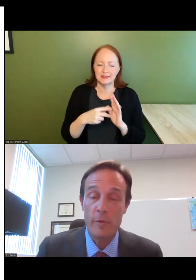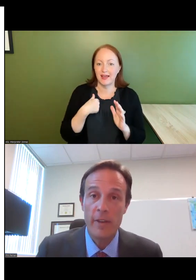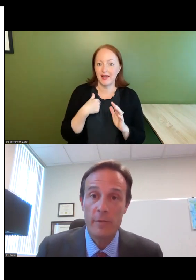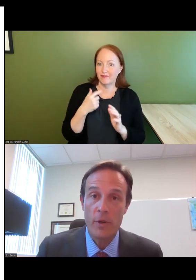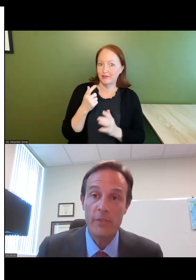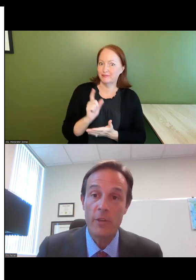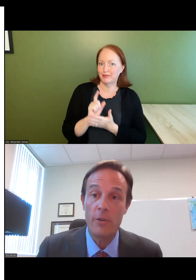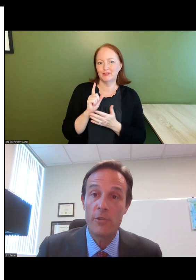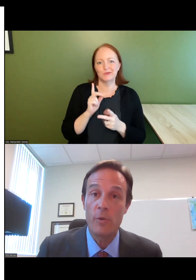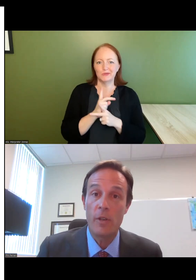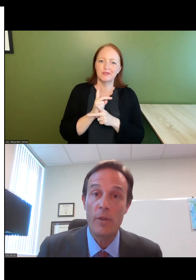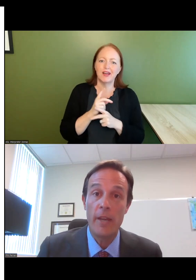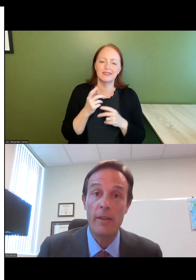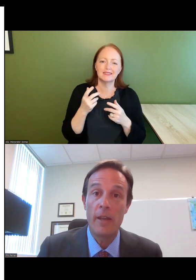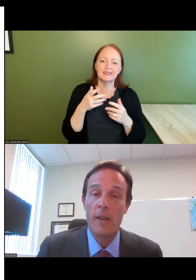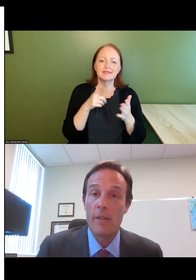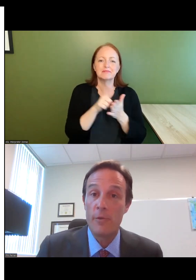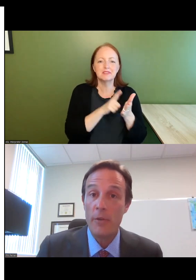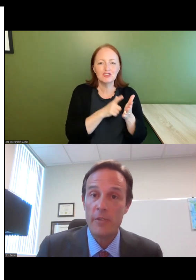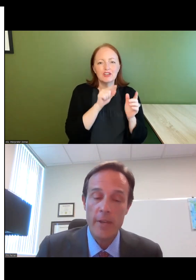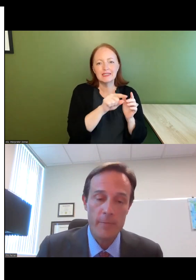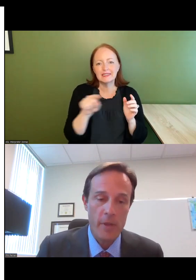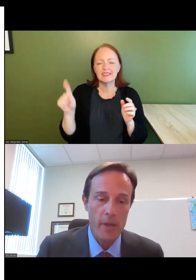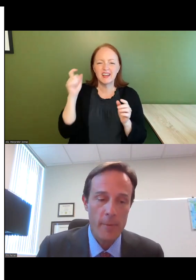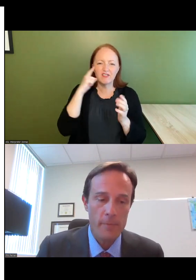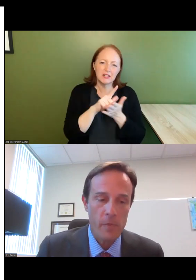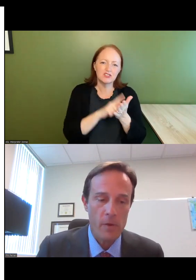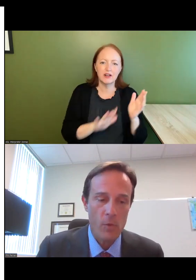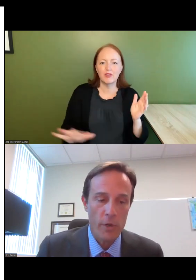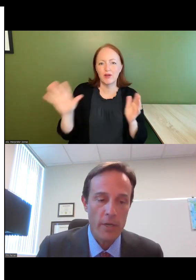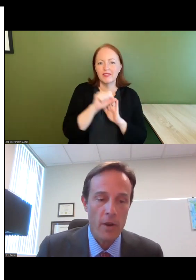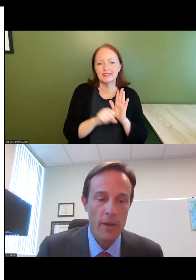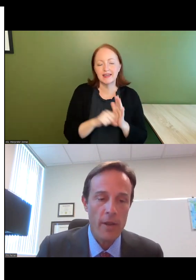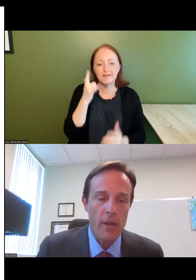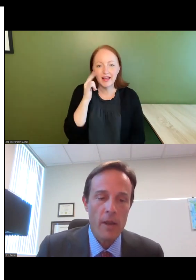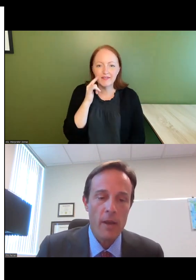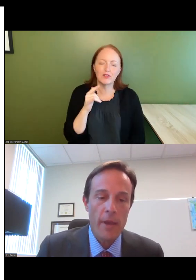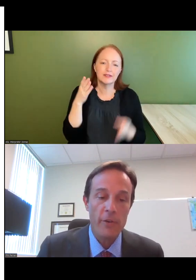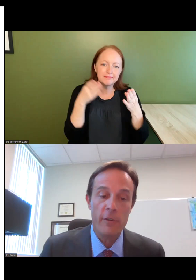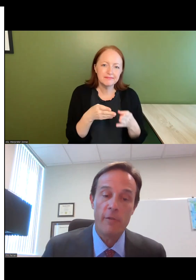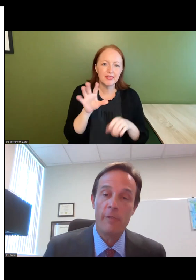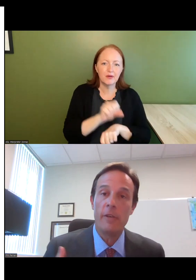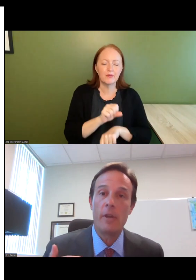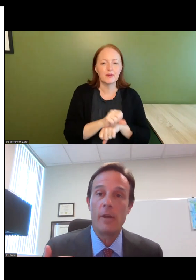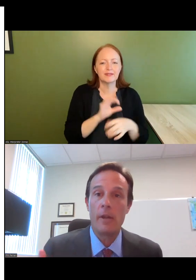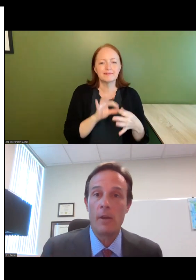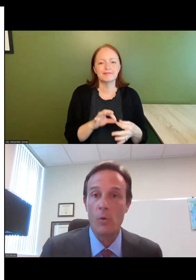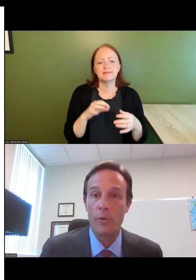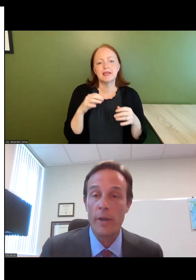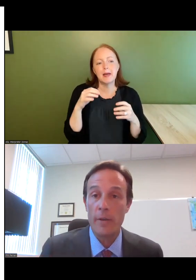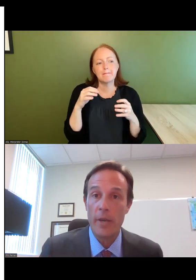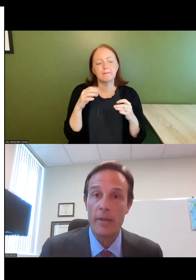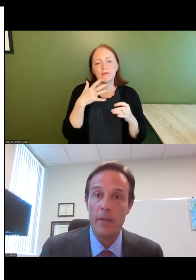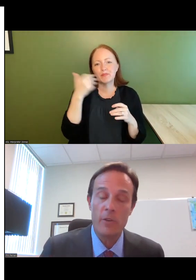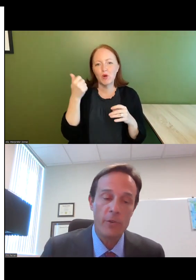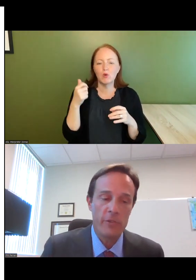privilege of supervising prosecutors who are located throughout the state, working on matters involving